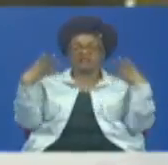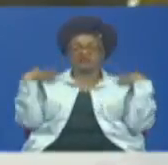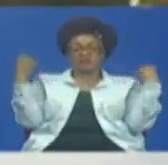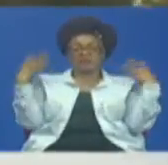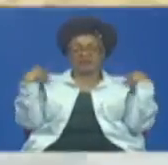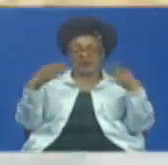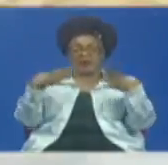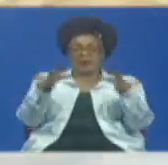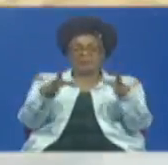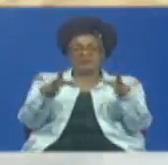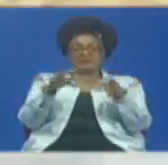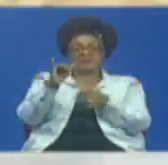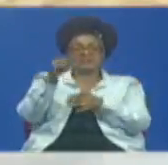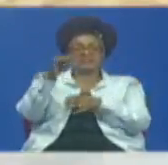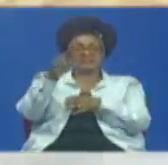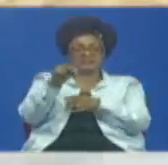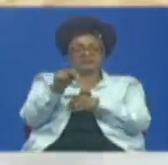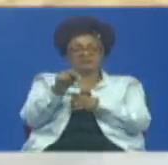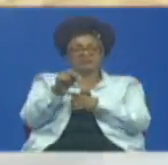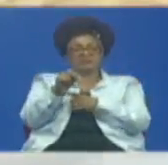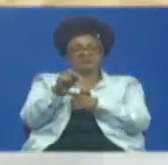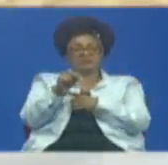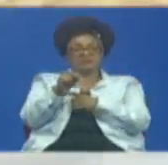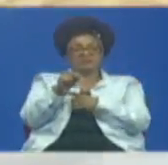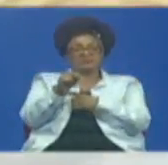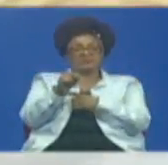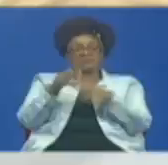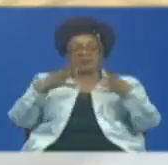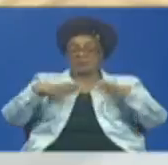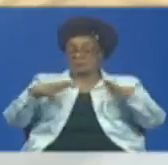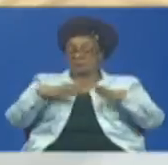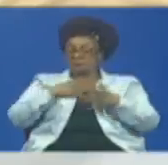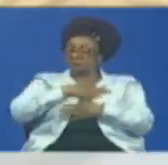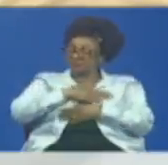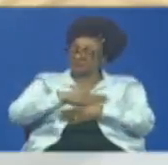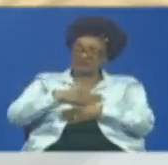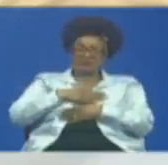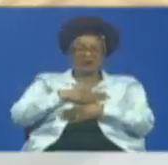Iten. Ujumbe kwa Kenya na kwamba watu keep distance.